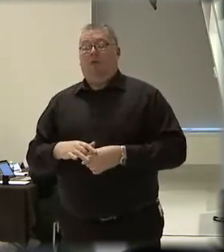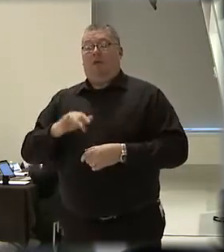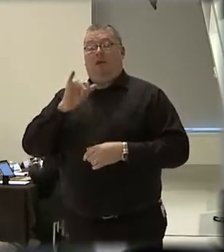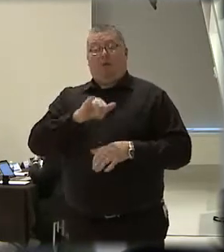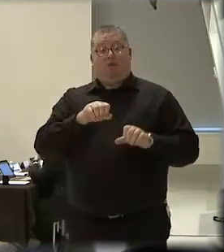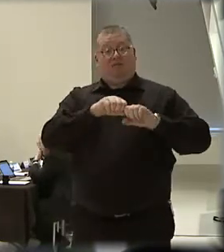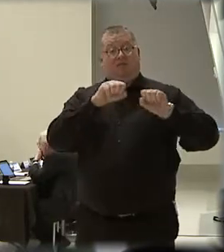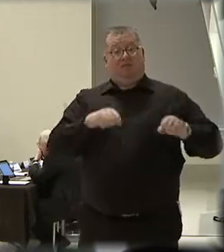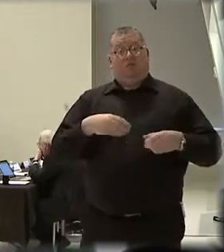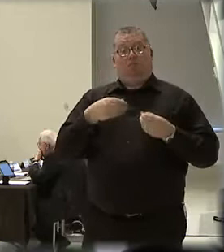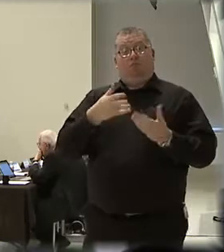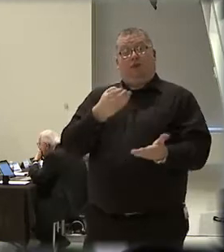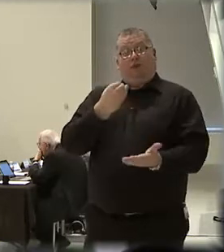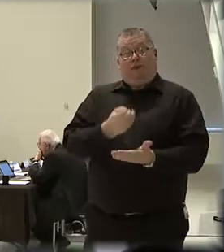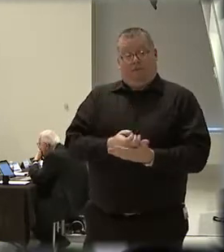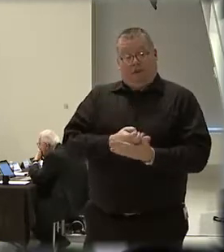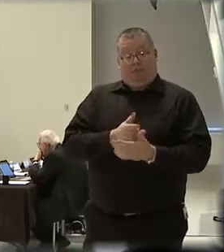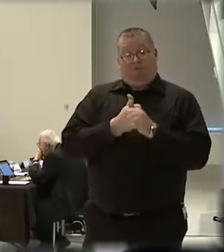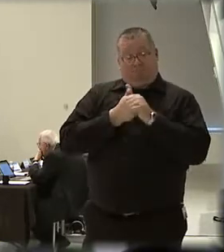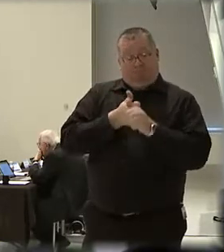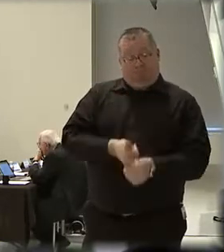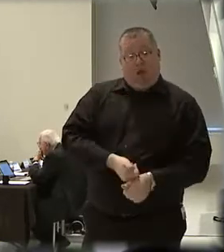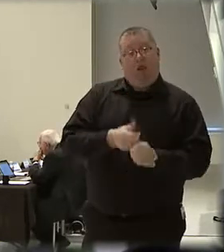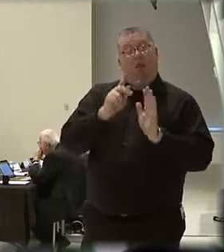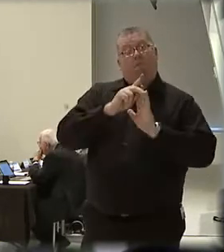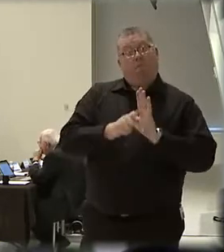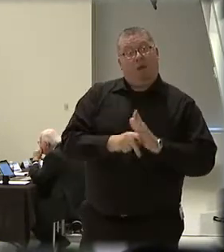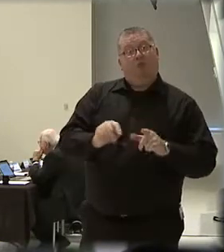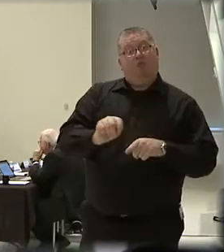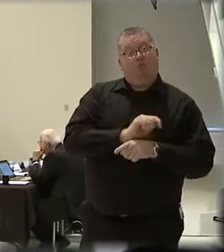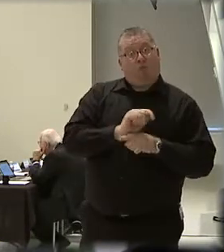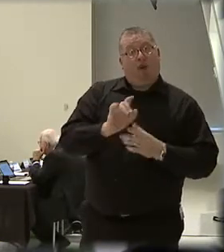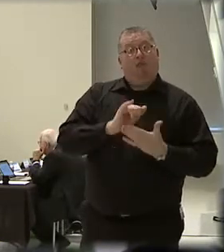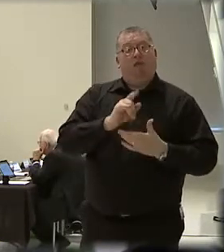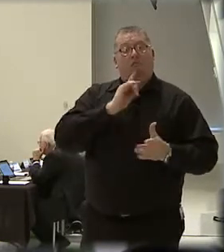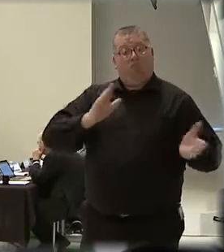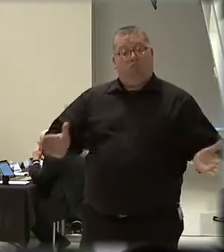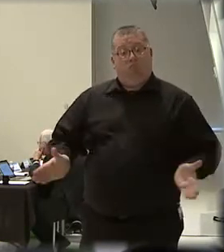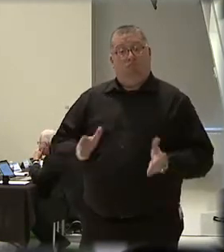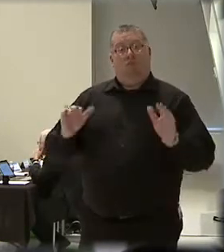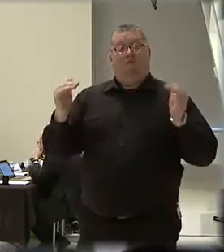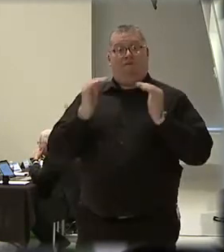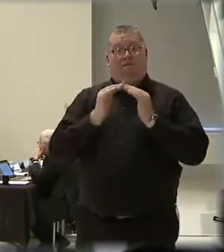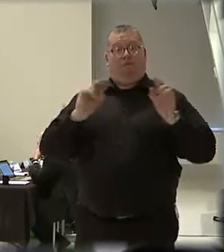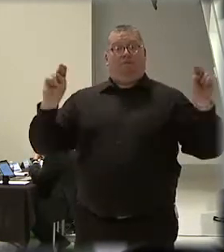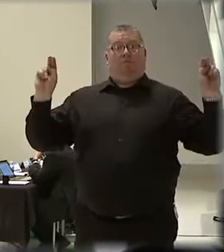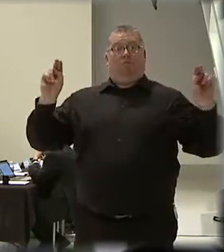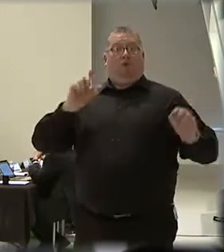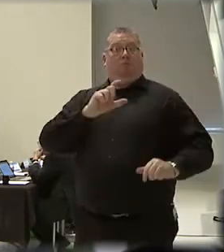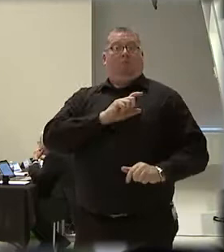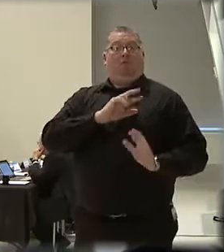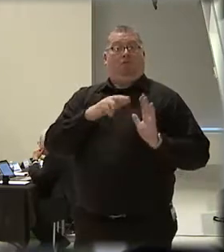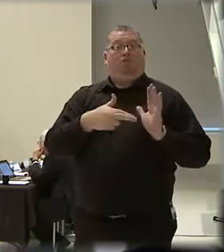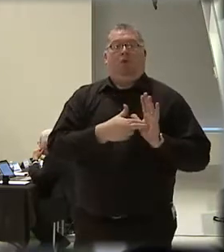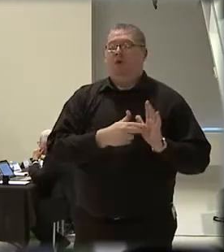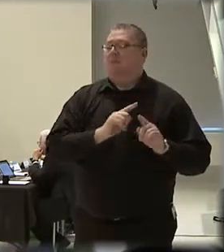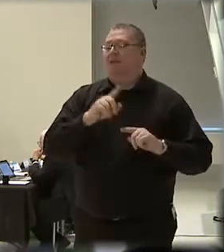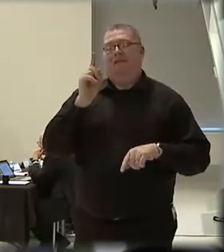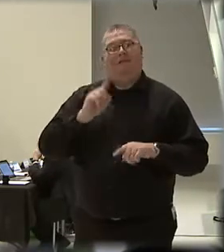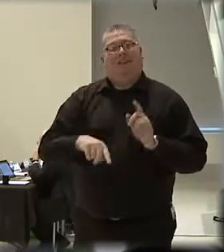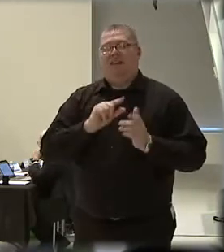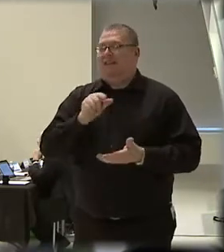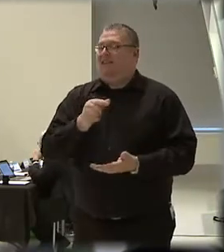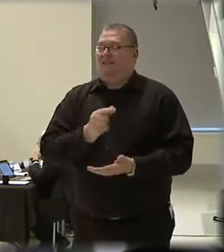can provide evidence of compliance with policies and training that promote fair and impartial policing, they cannot guarantee